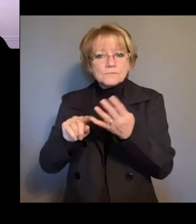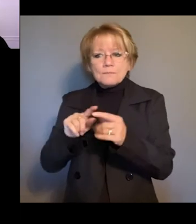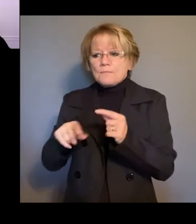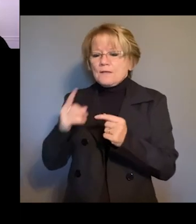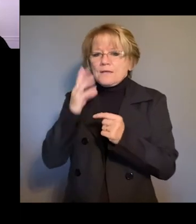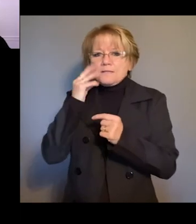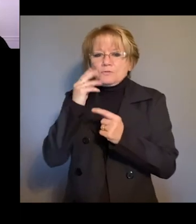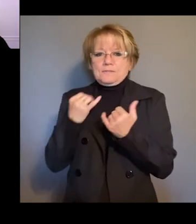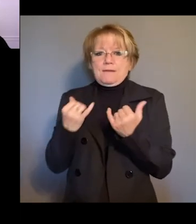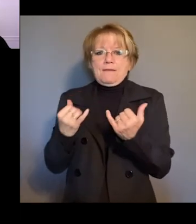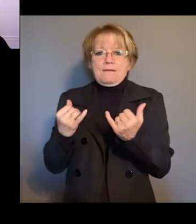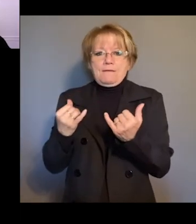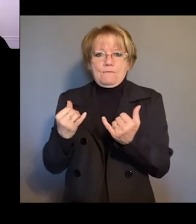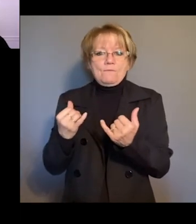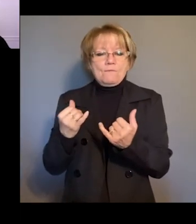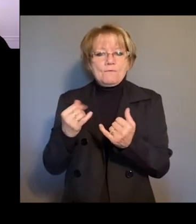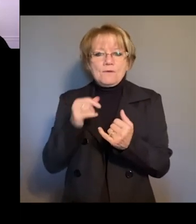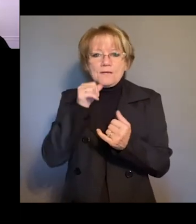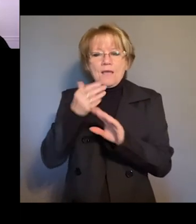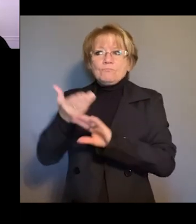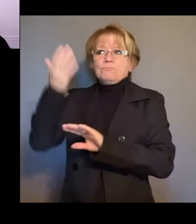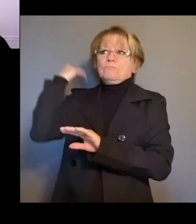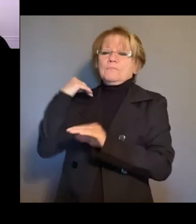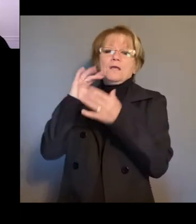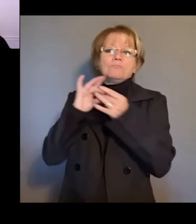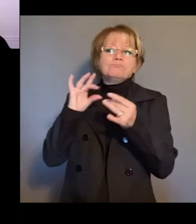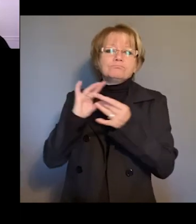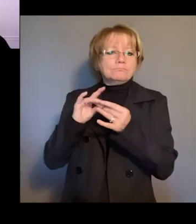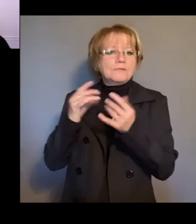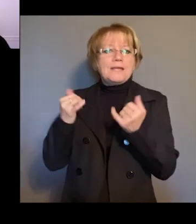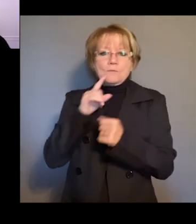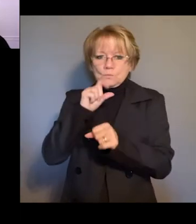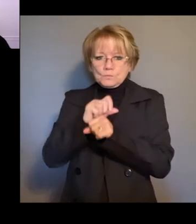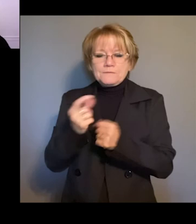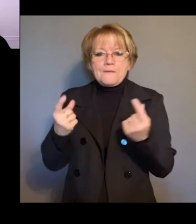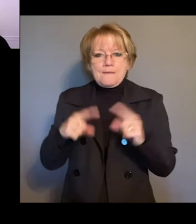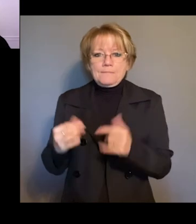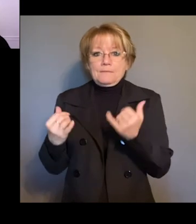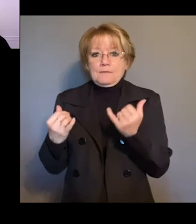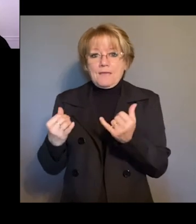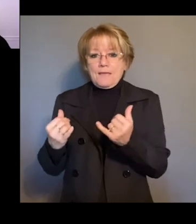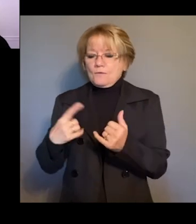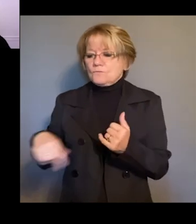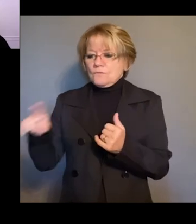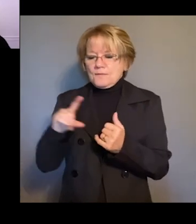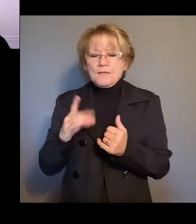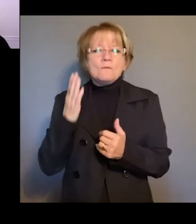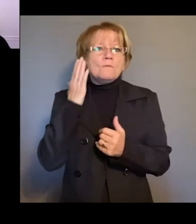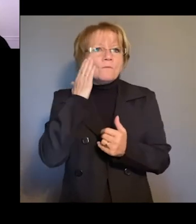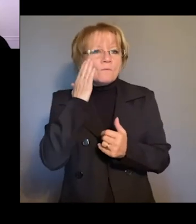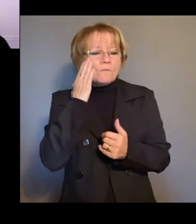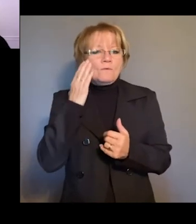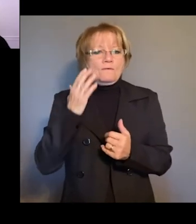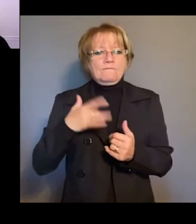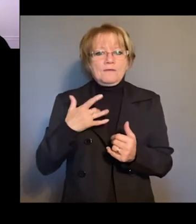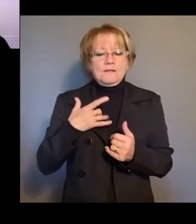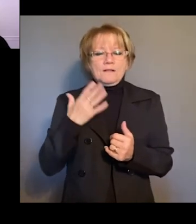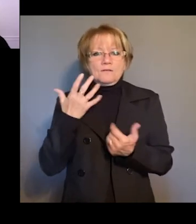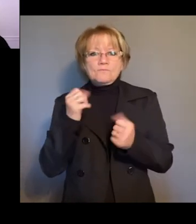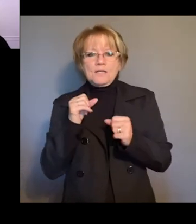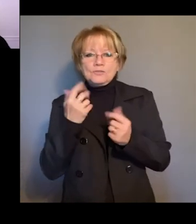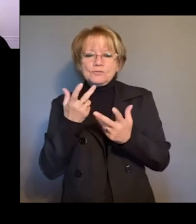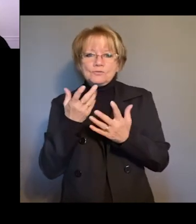now in real time. So as we are having this conversation, this is something that's very familiar to them, as they are right now finding their way